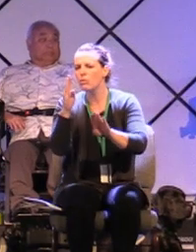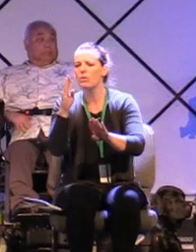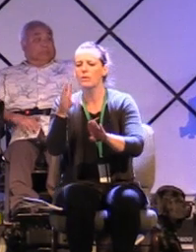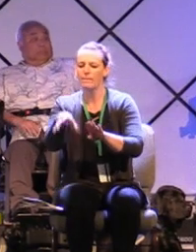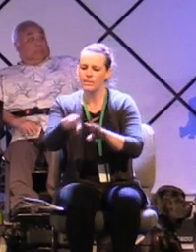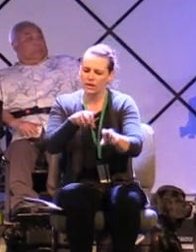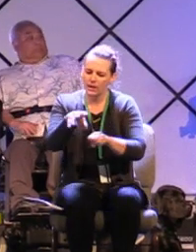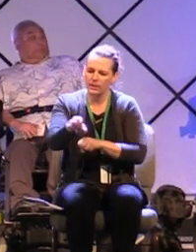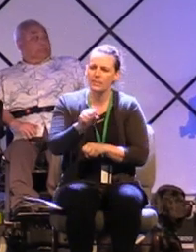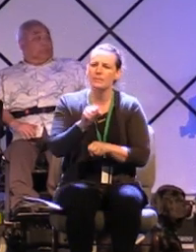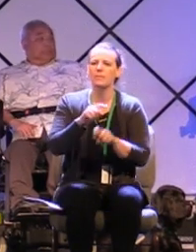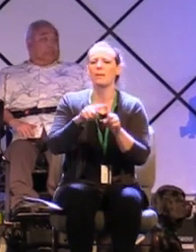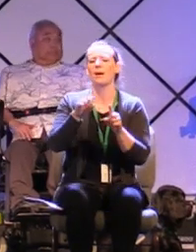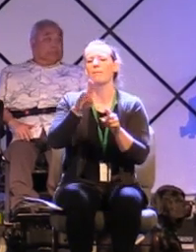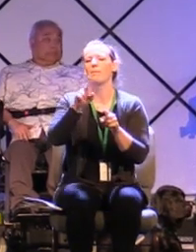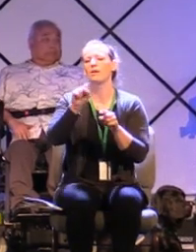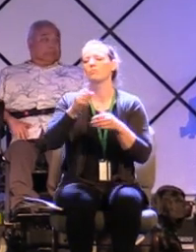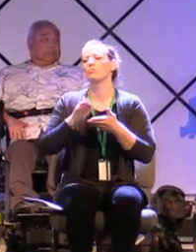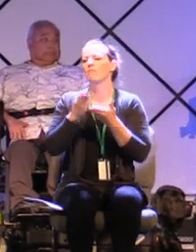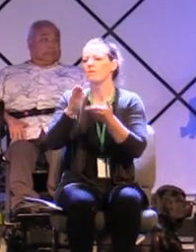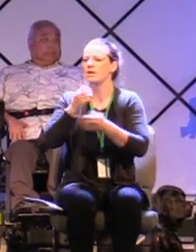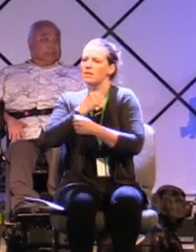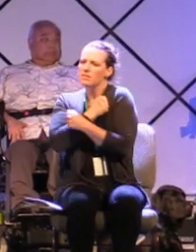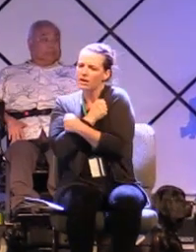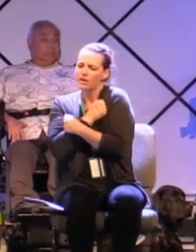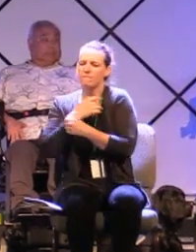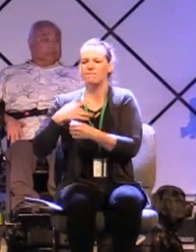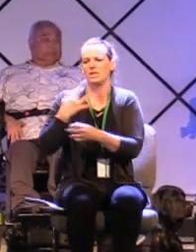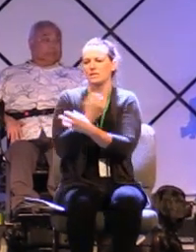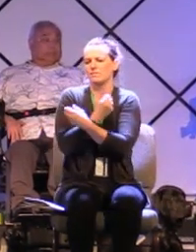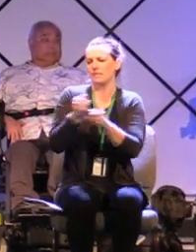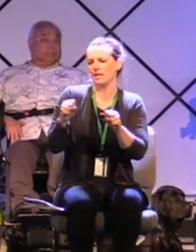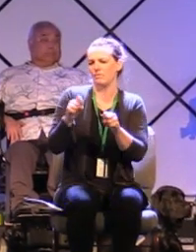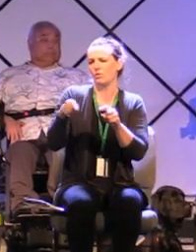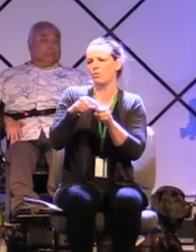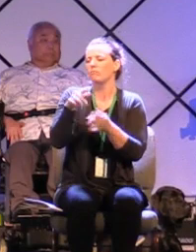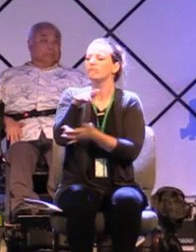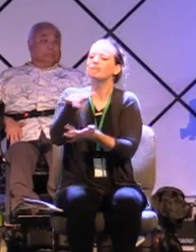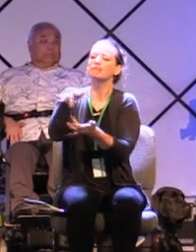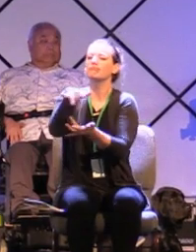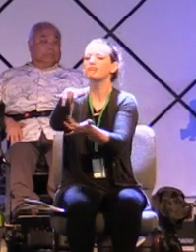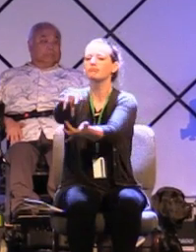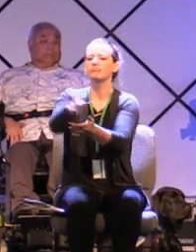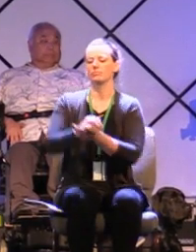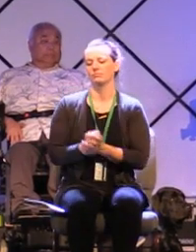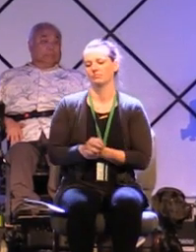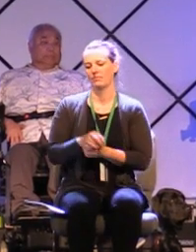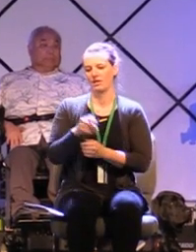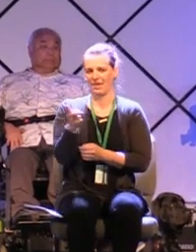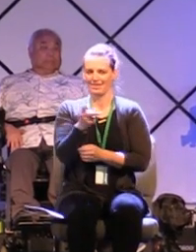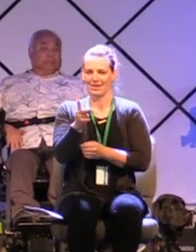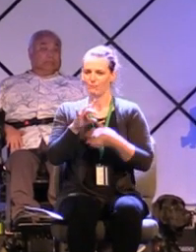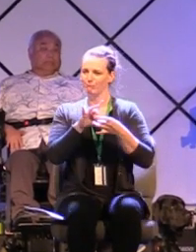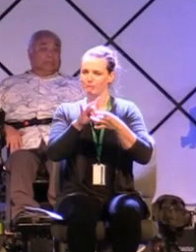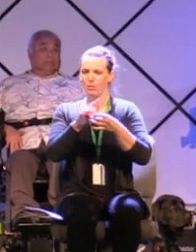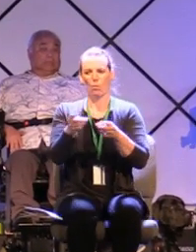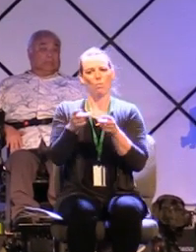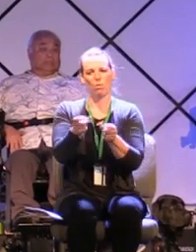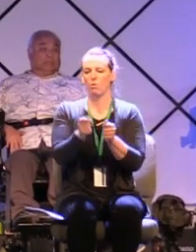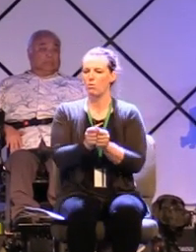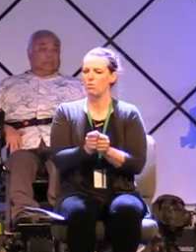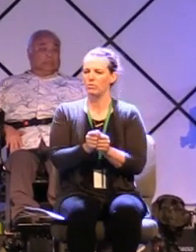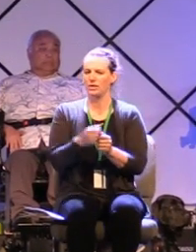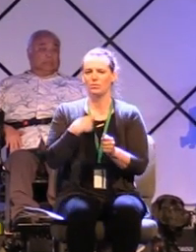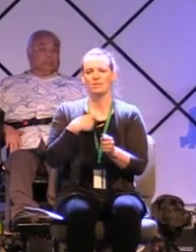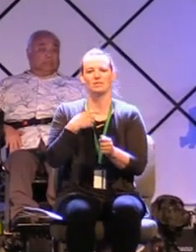but mostly, Buzz will provide love and a sense of safety for Nancy while she is out and about. The connection between these two was instant. You might even say